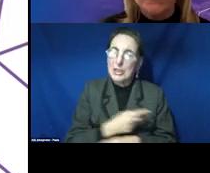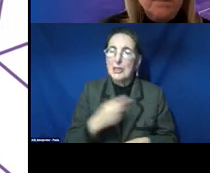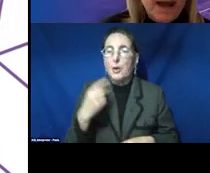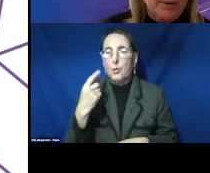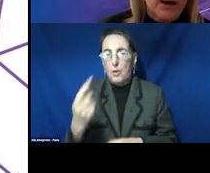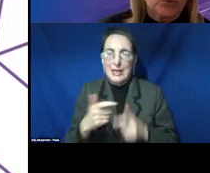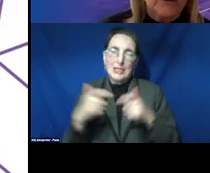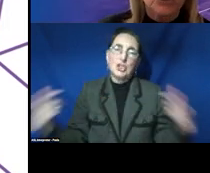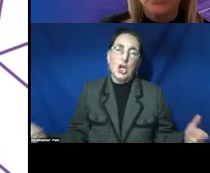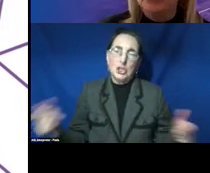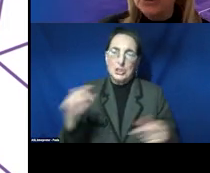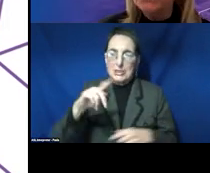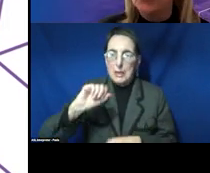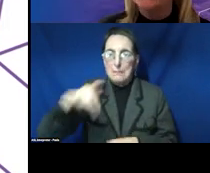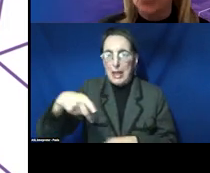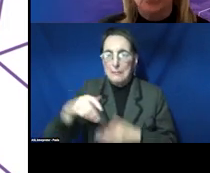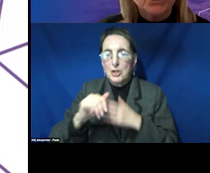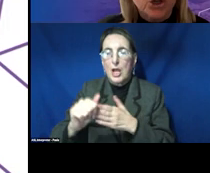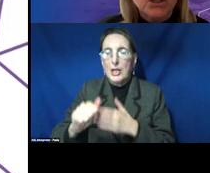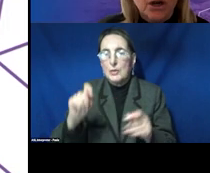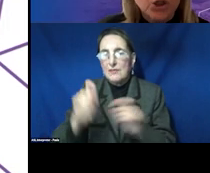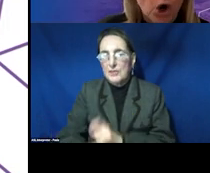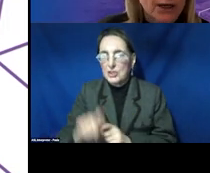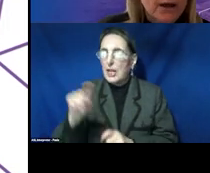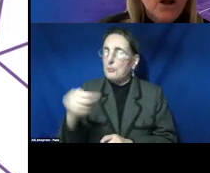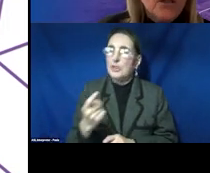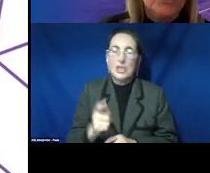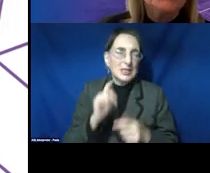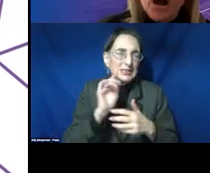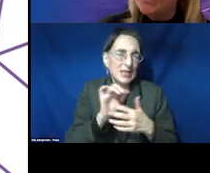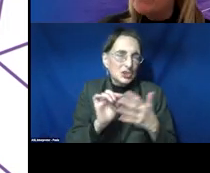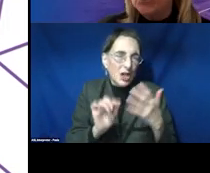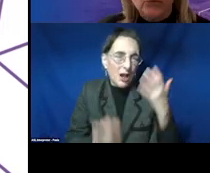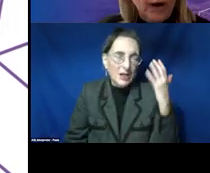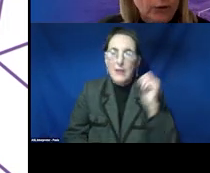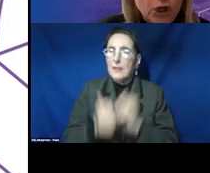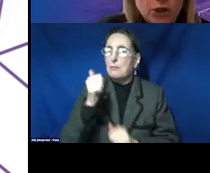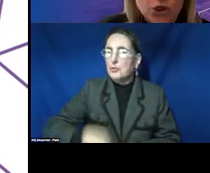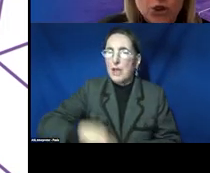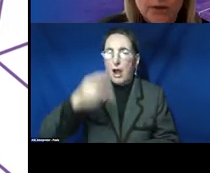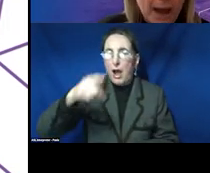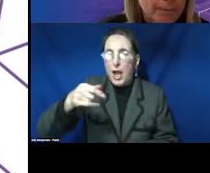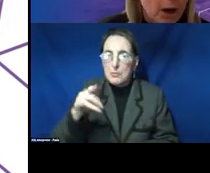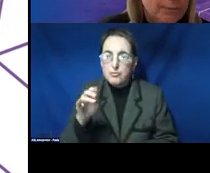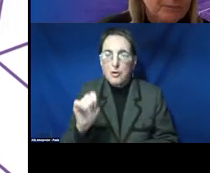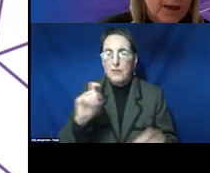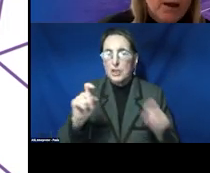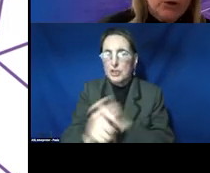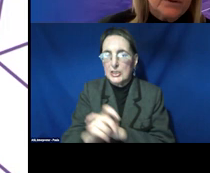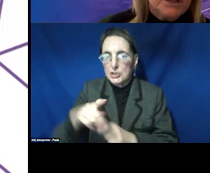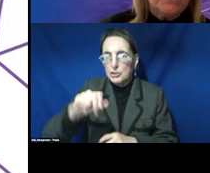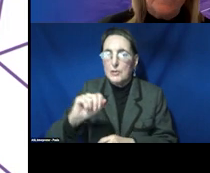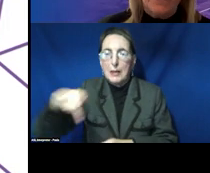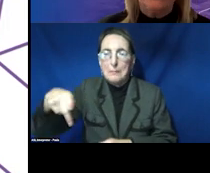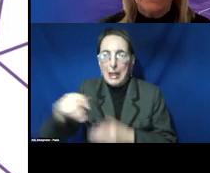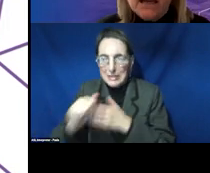large as this PAP guide revision, I'm really going to only just touch on the most high profile changes to the PAP guide.